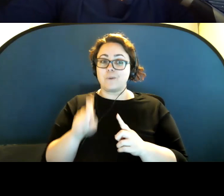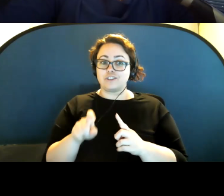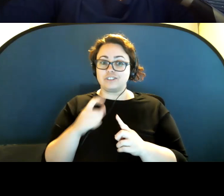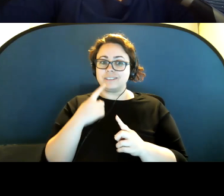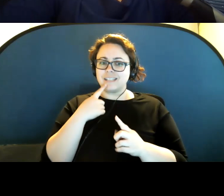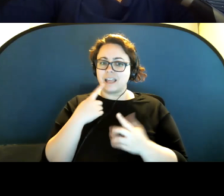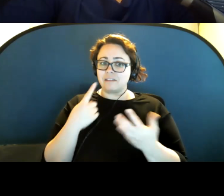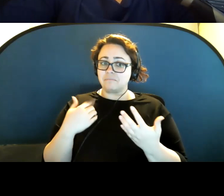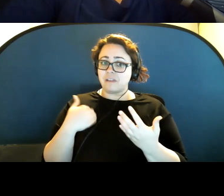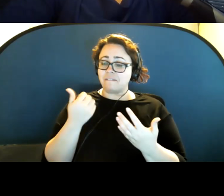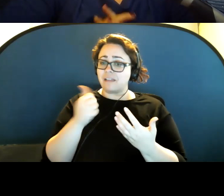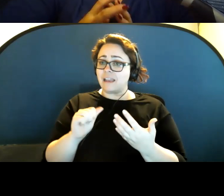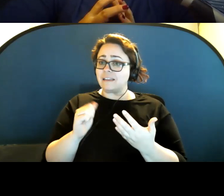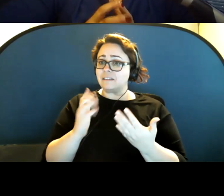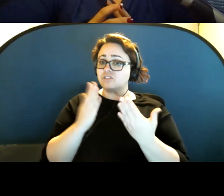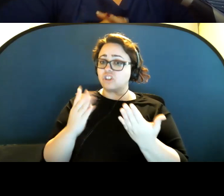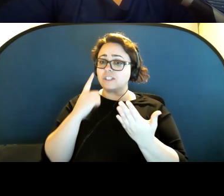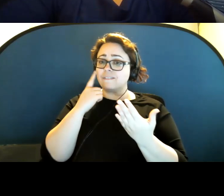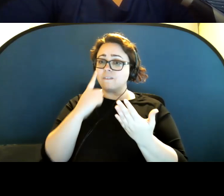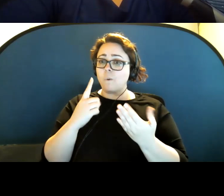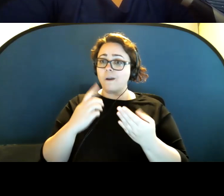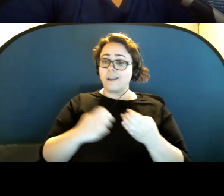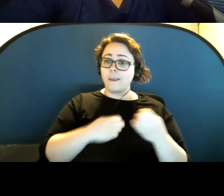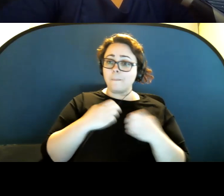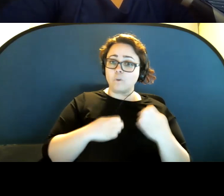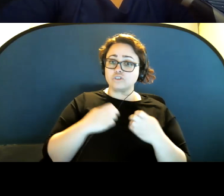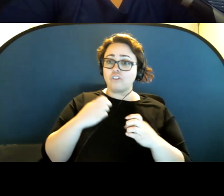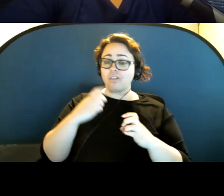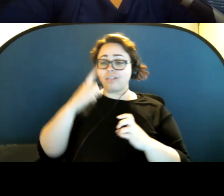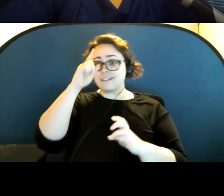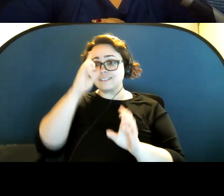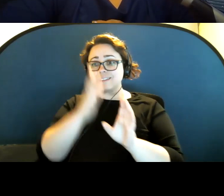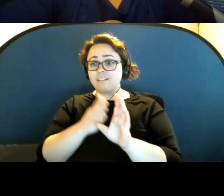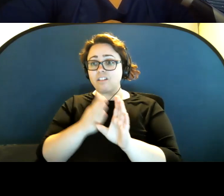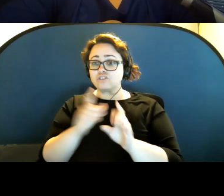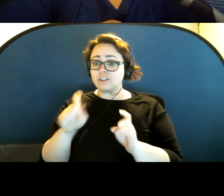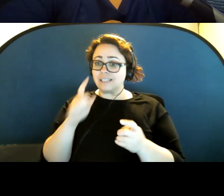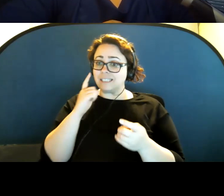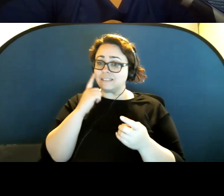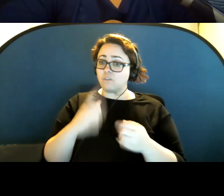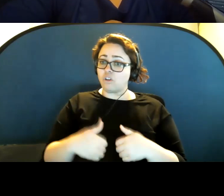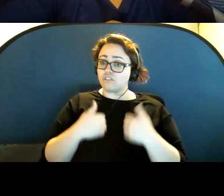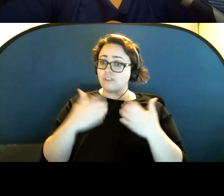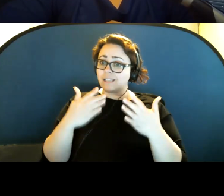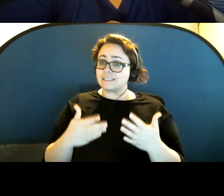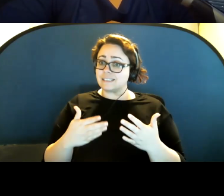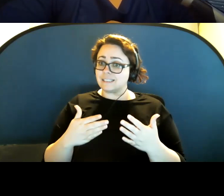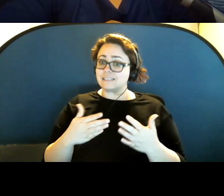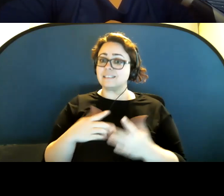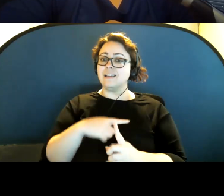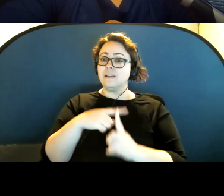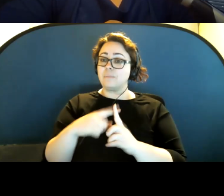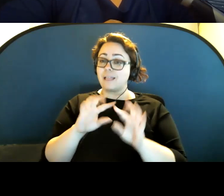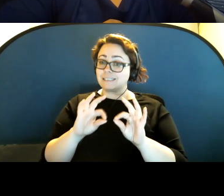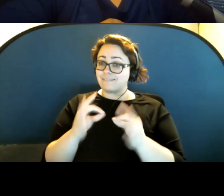for meeting the emotional and psychological needs of the residents in long-term care, but as well as their family